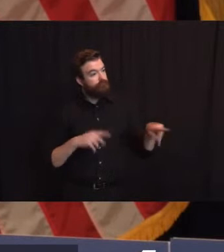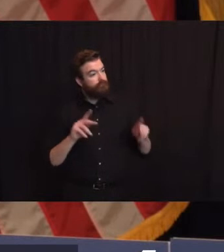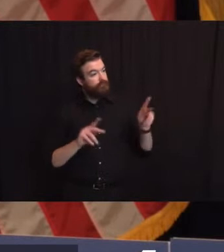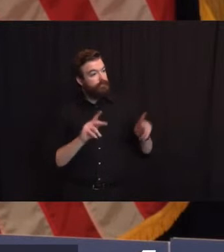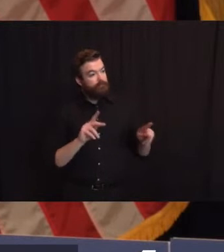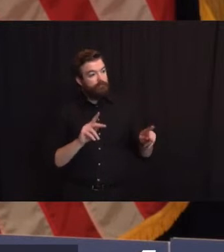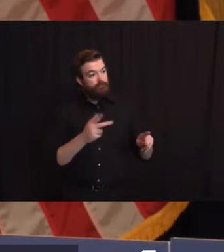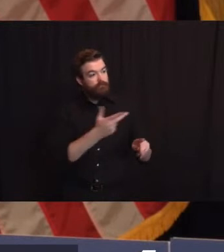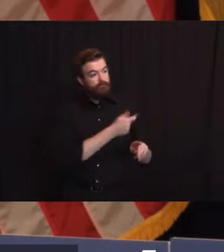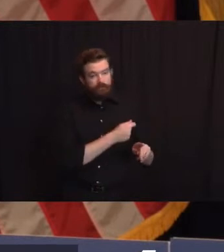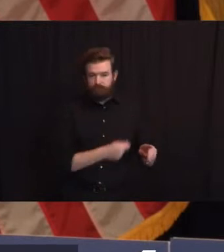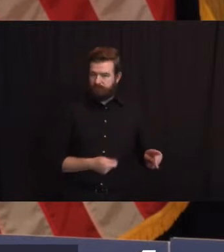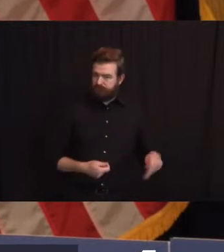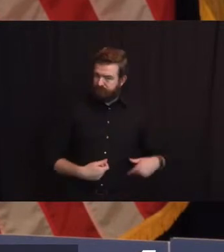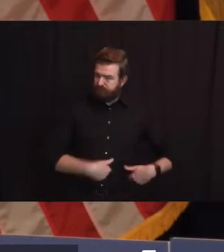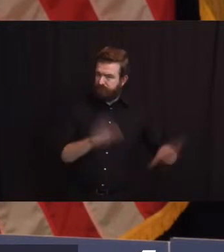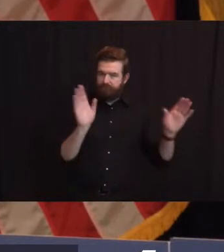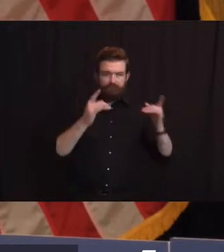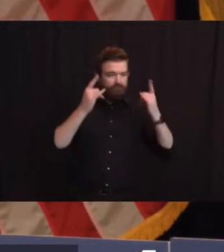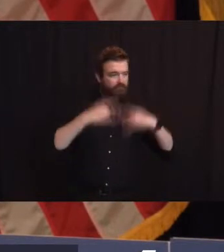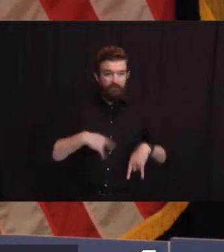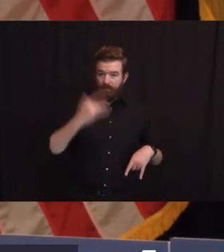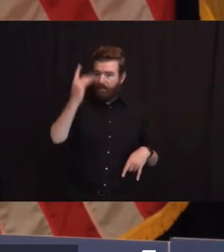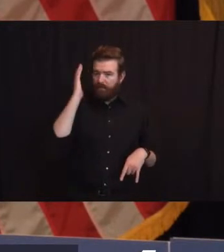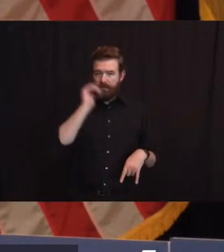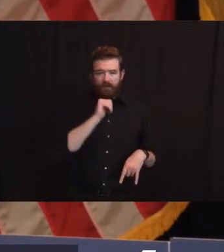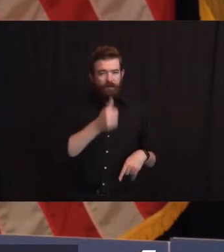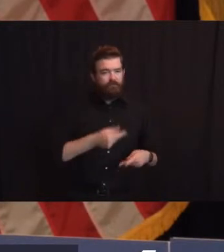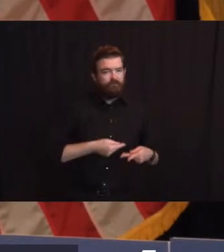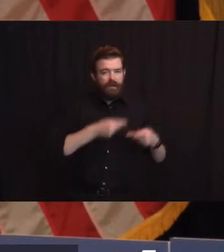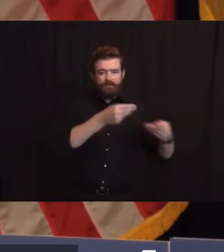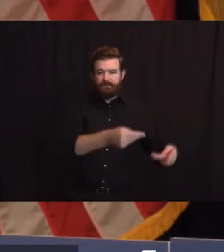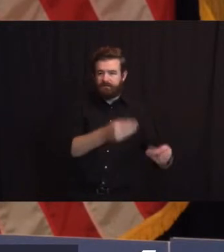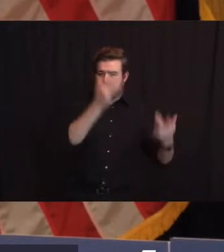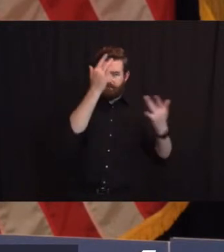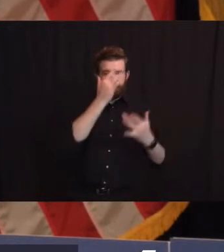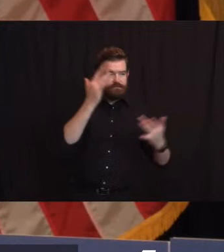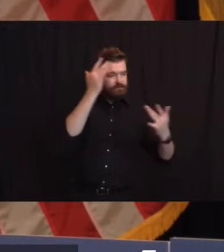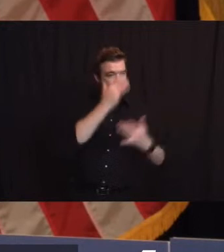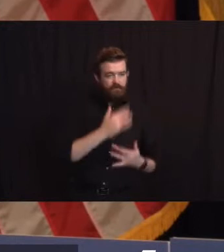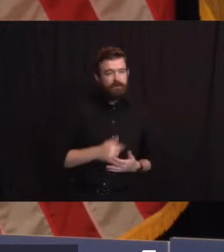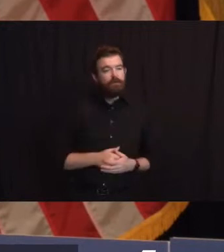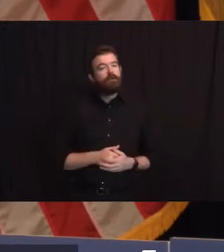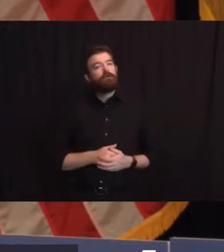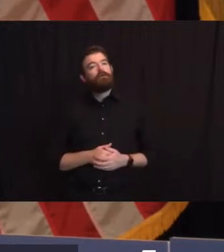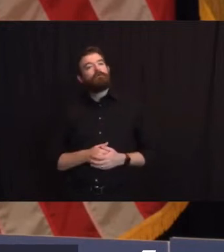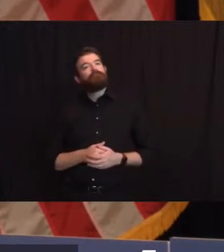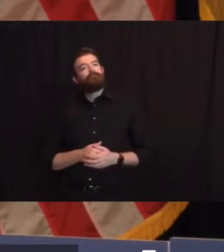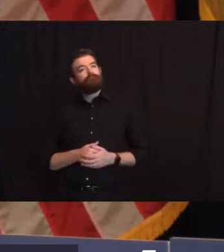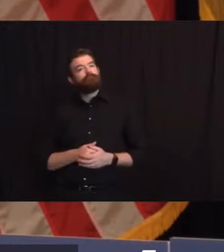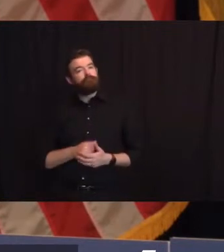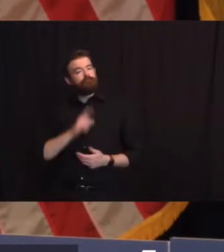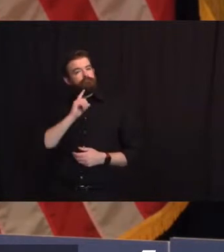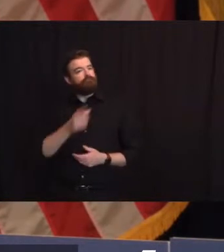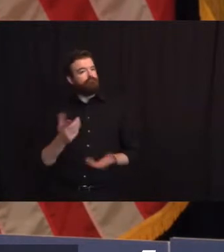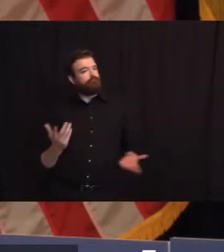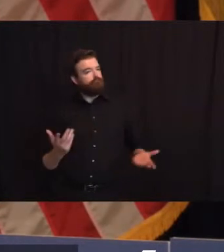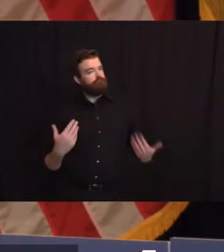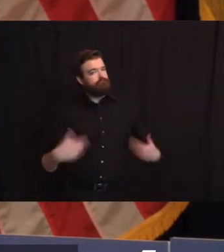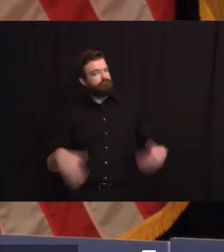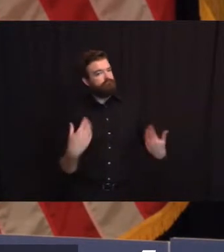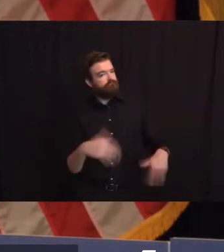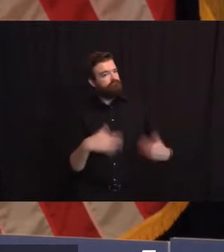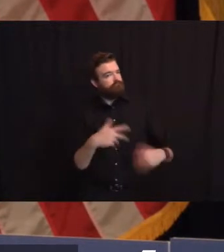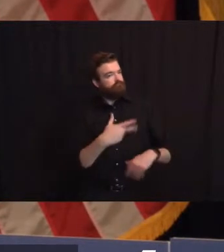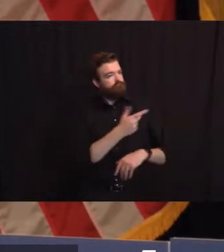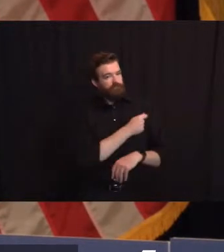than 90% effective. They also are pretty good against the variants as well, and they just wanted to